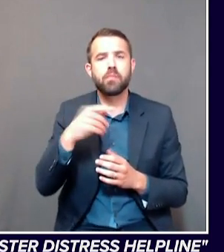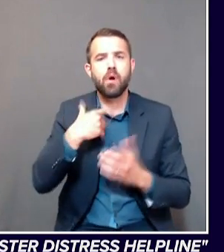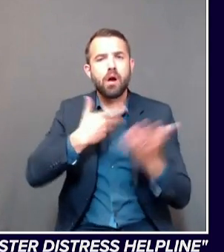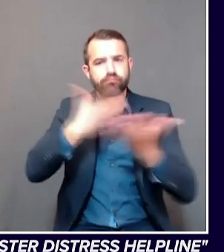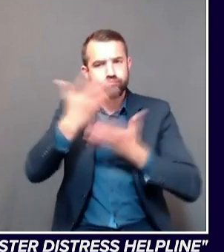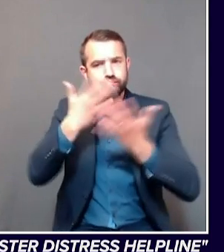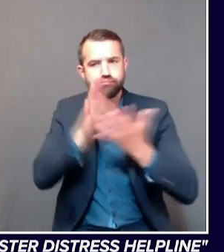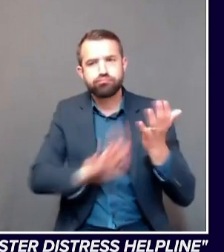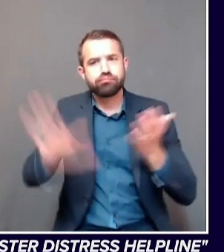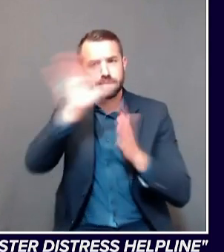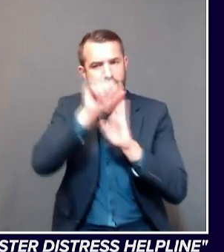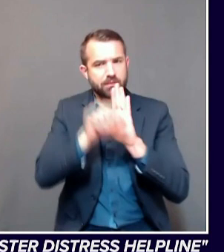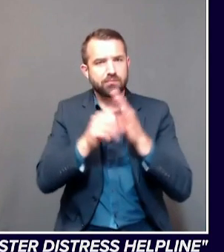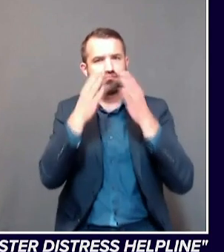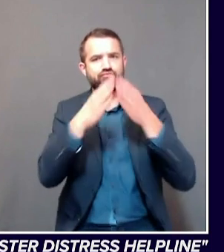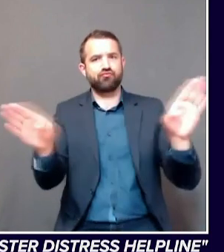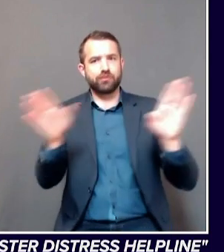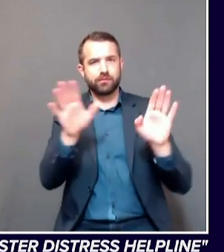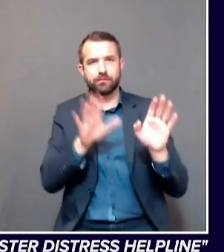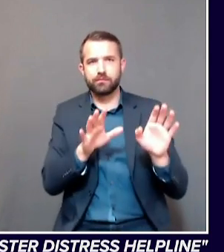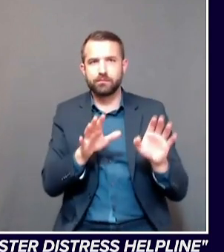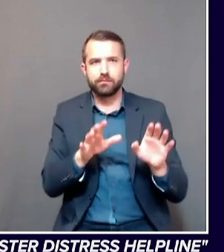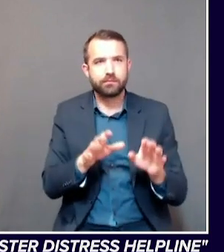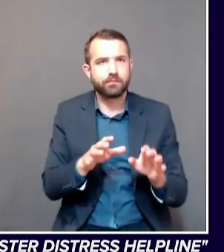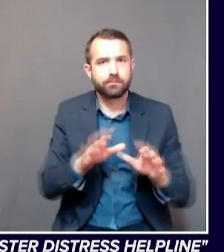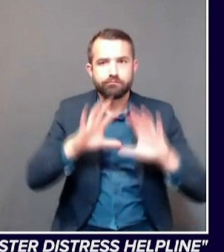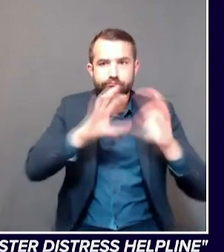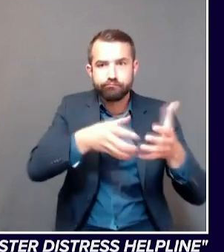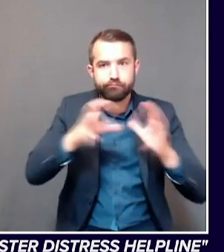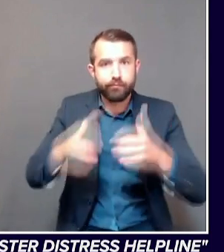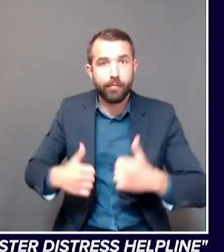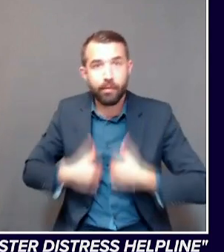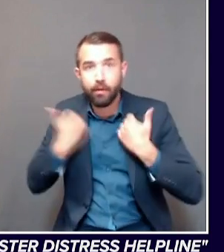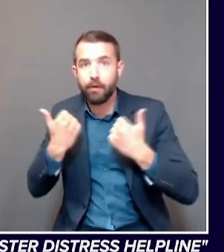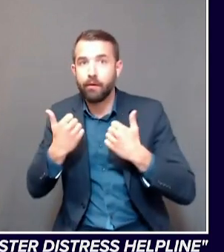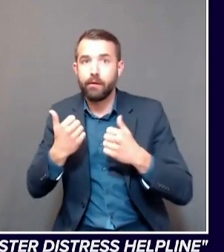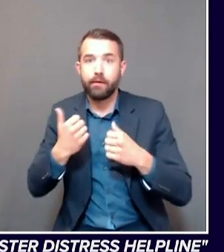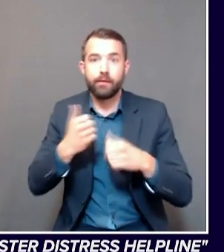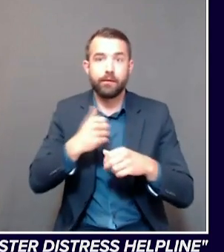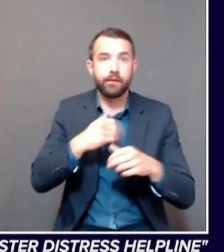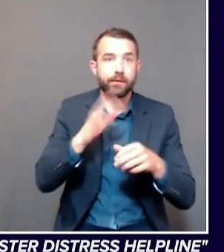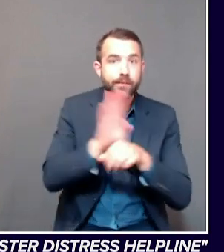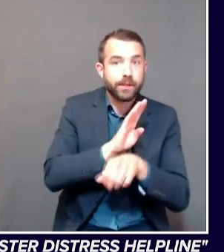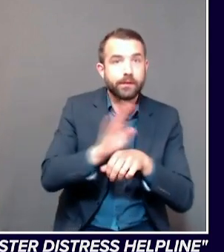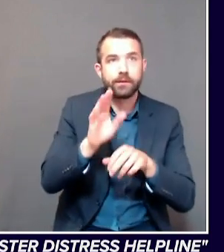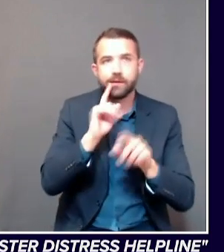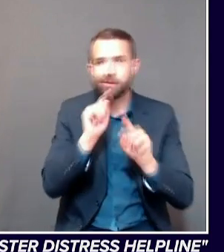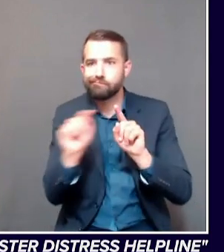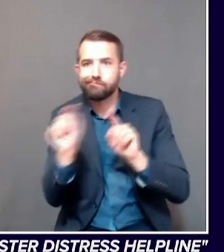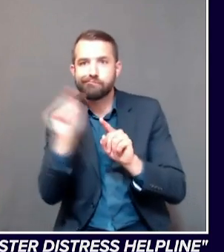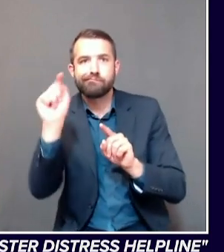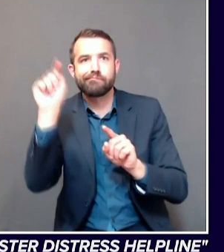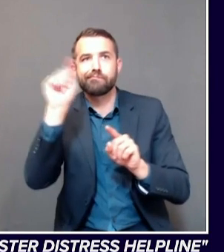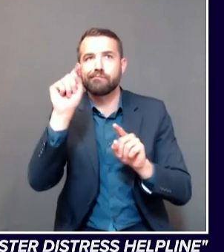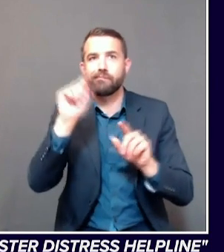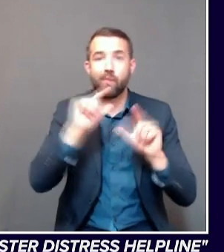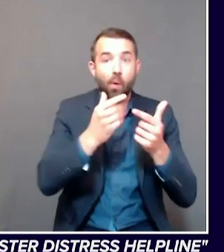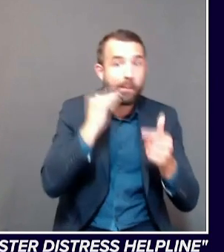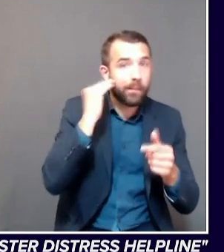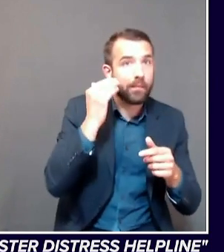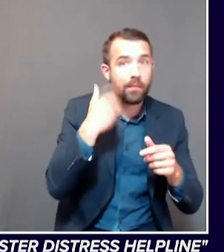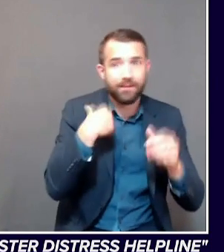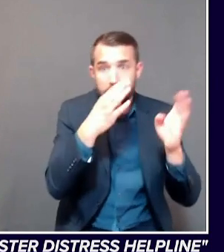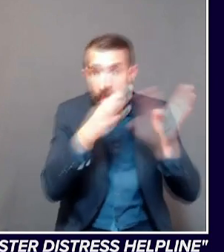We also have been working with different partners to figure out how we can make sure their staff support is needed. So we continue to value